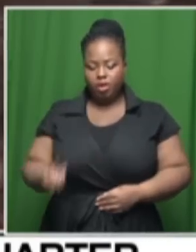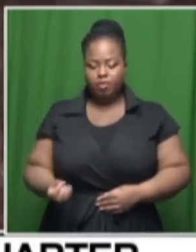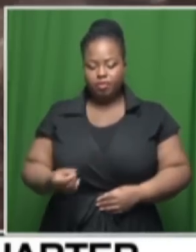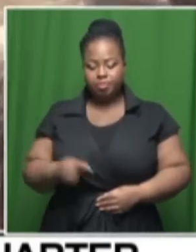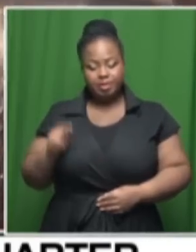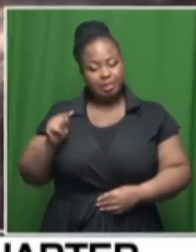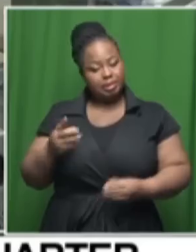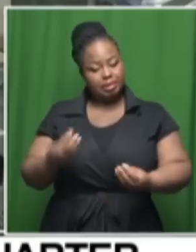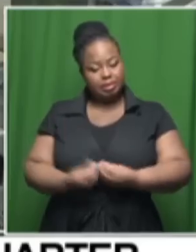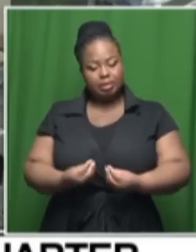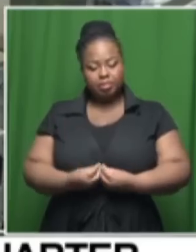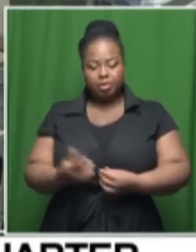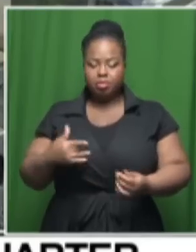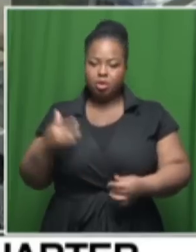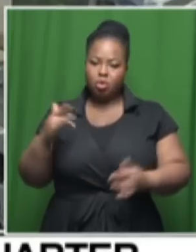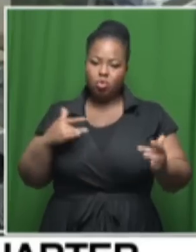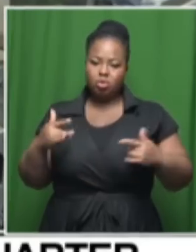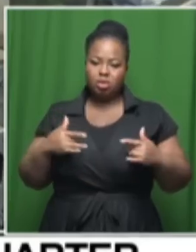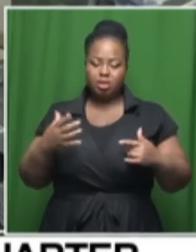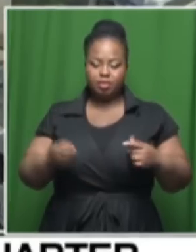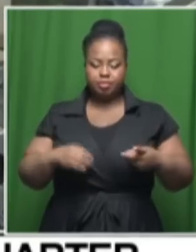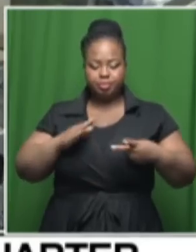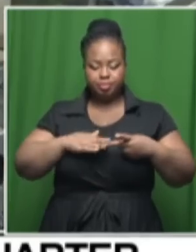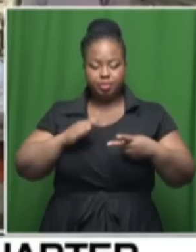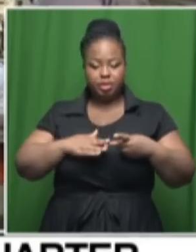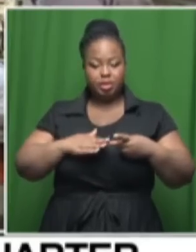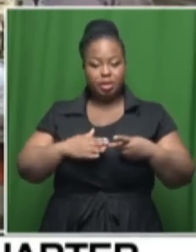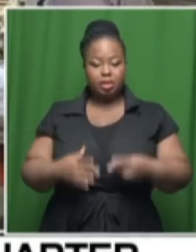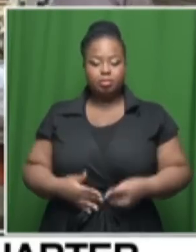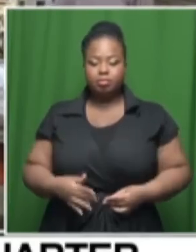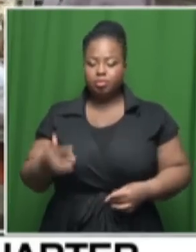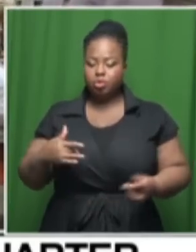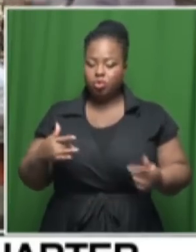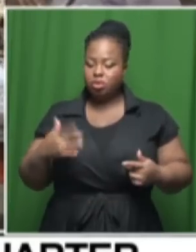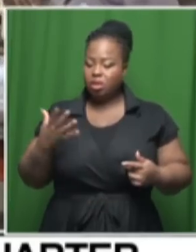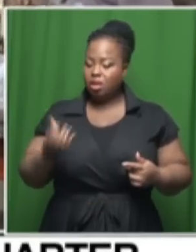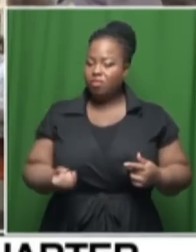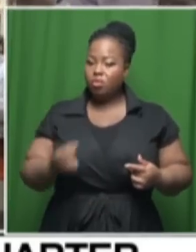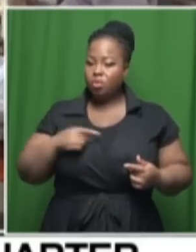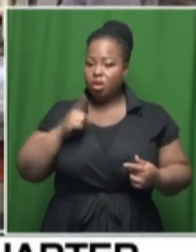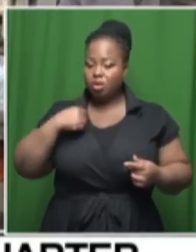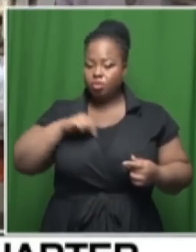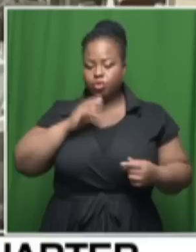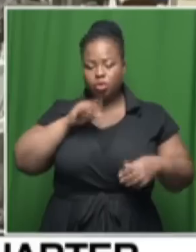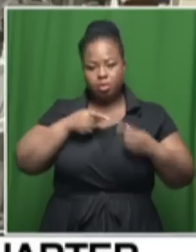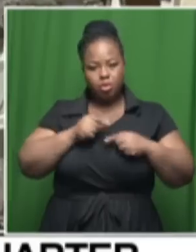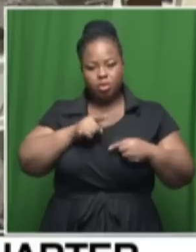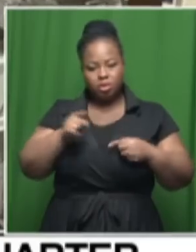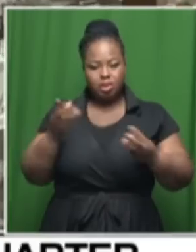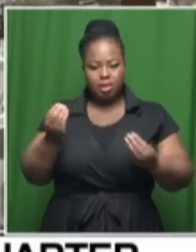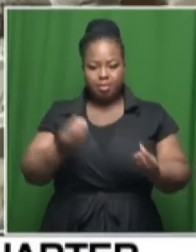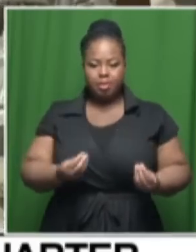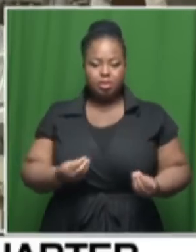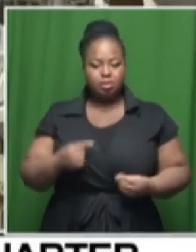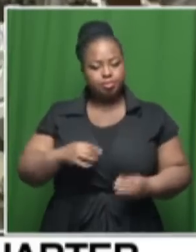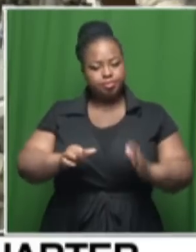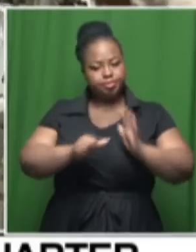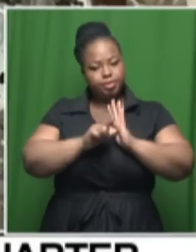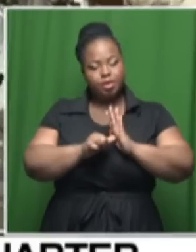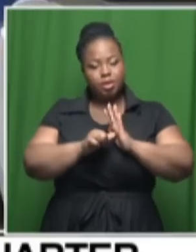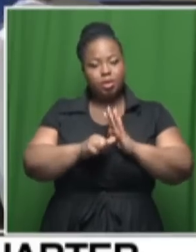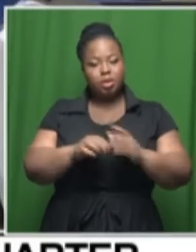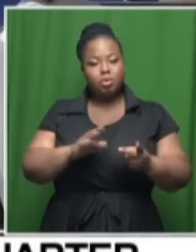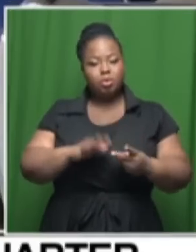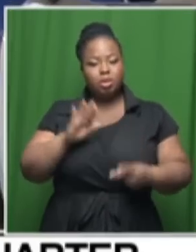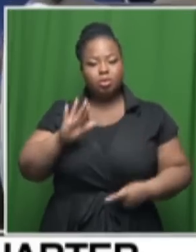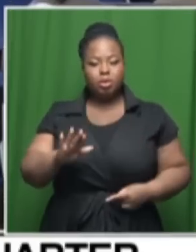is something that really concerns me. A second thing that concerns me, when you talk about these numbers are very important when you look at